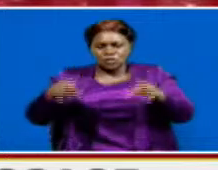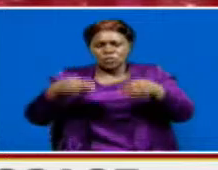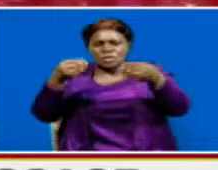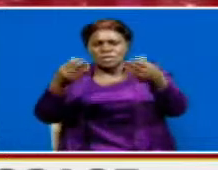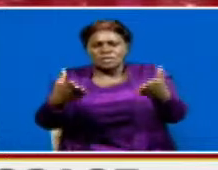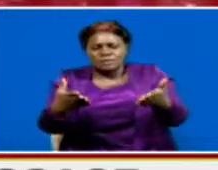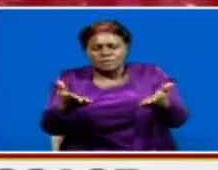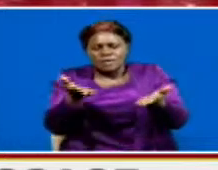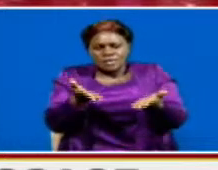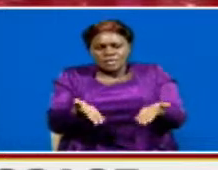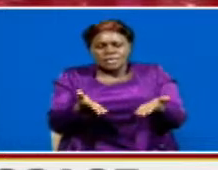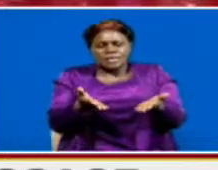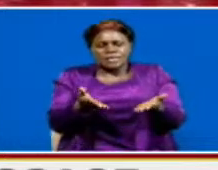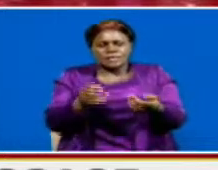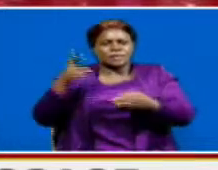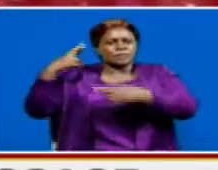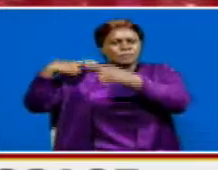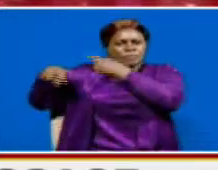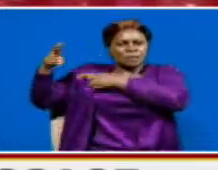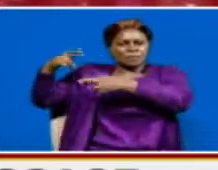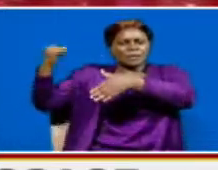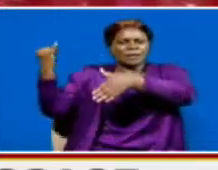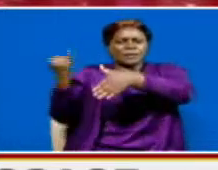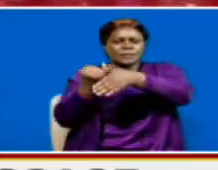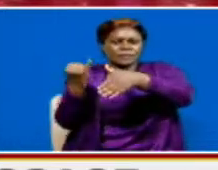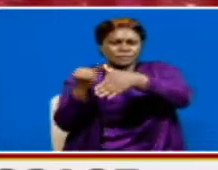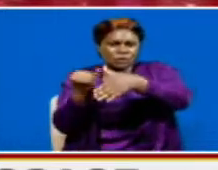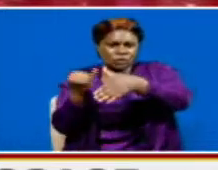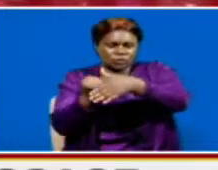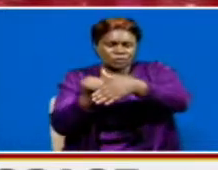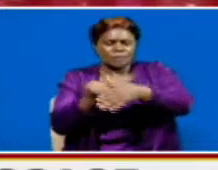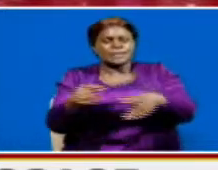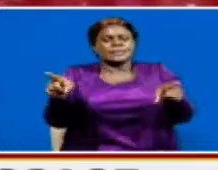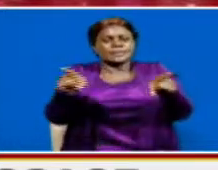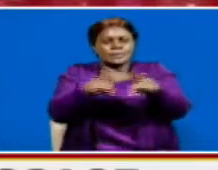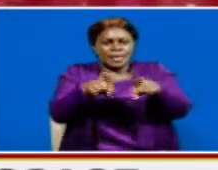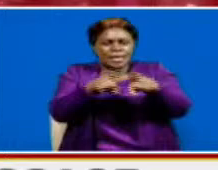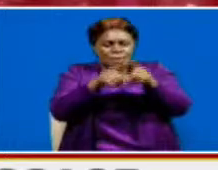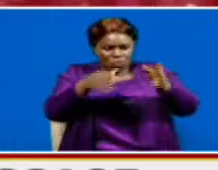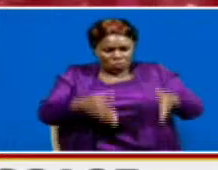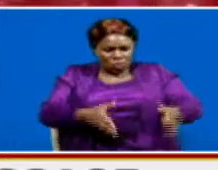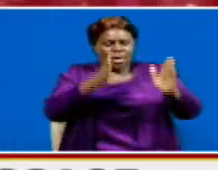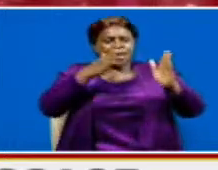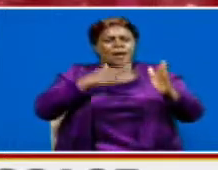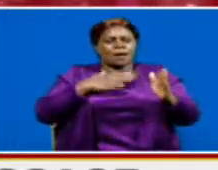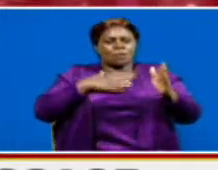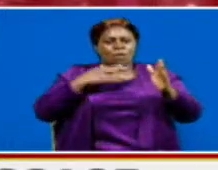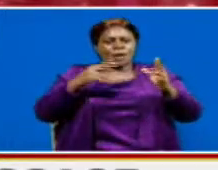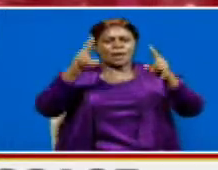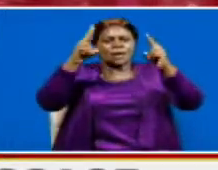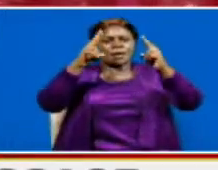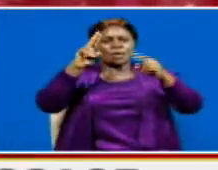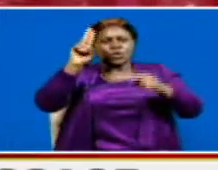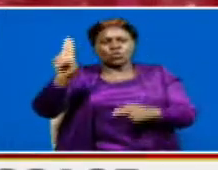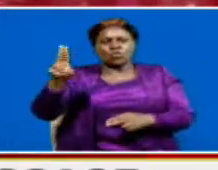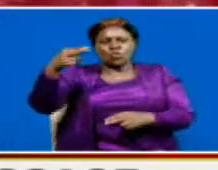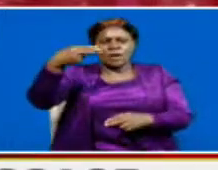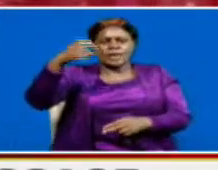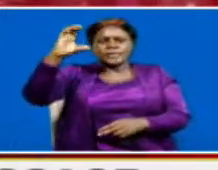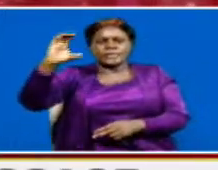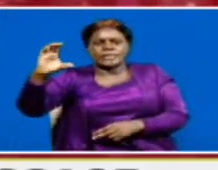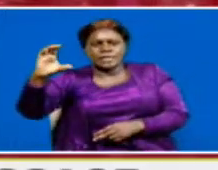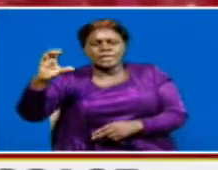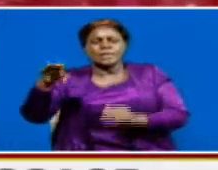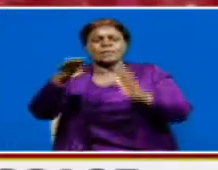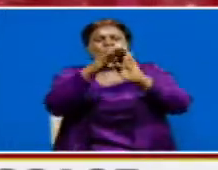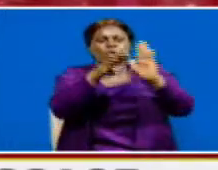under this revolutionary intervention. Similarly, Our universal health coverage program